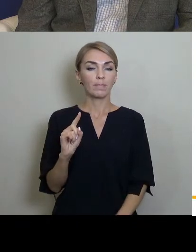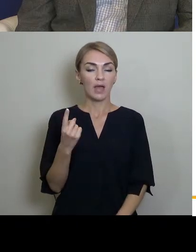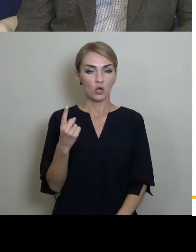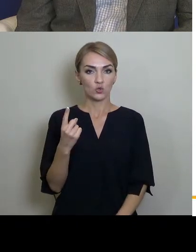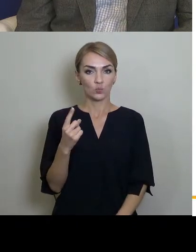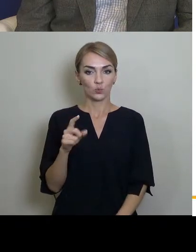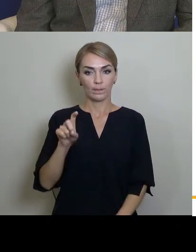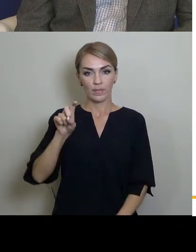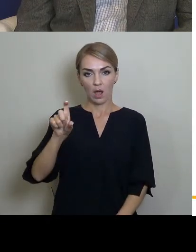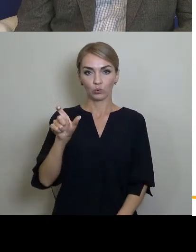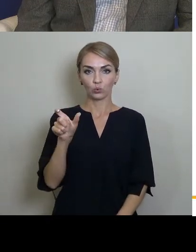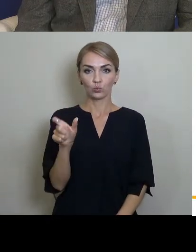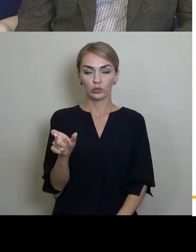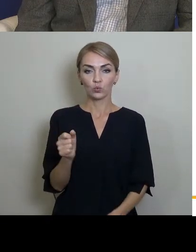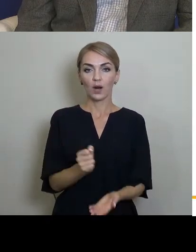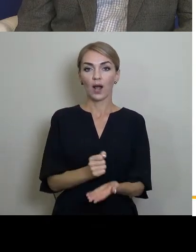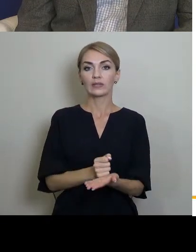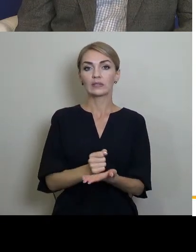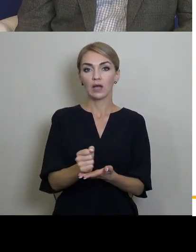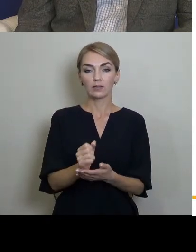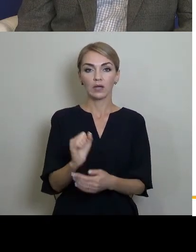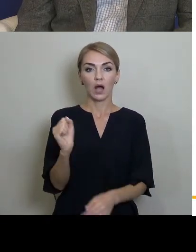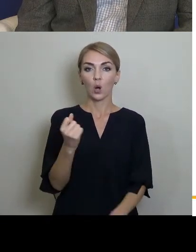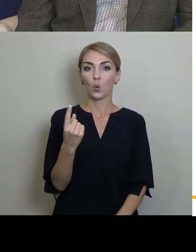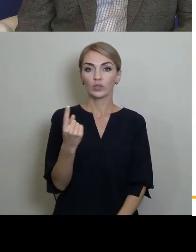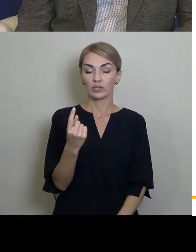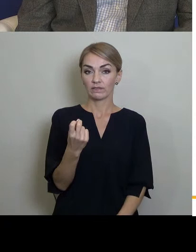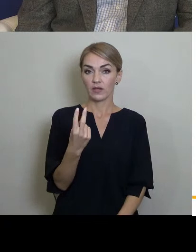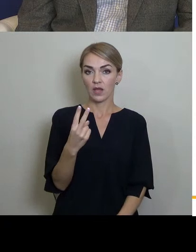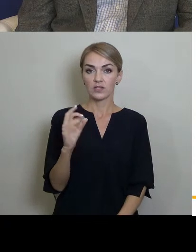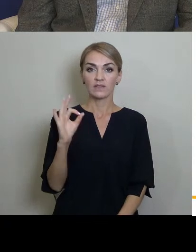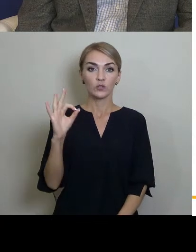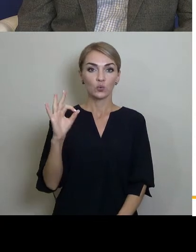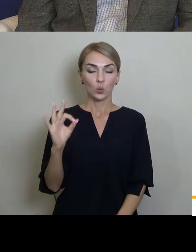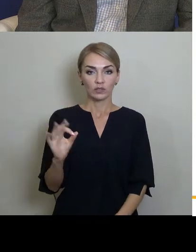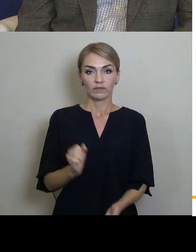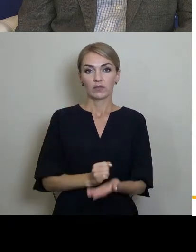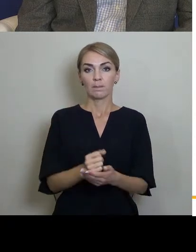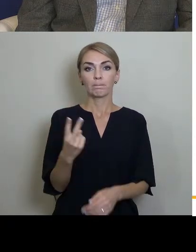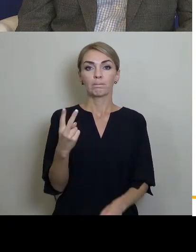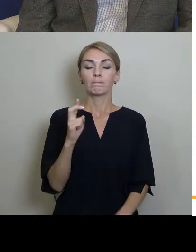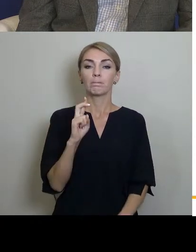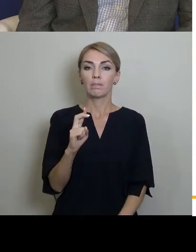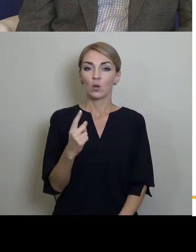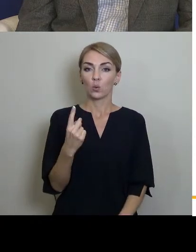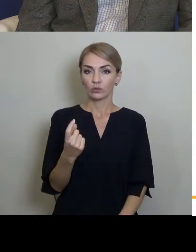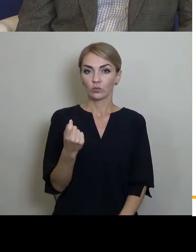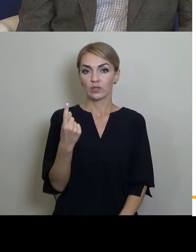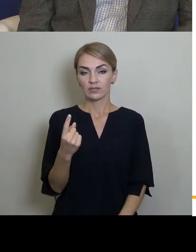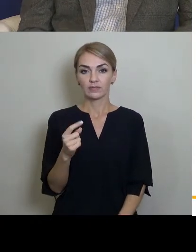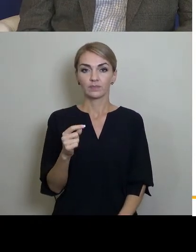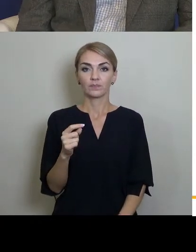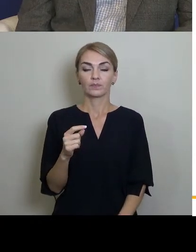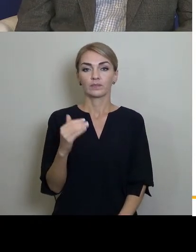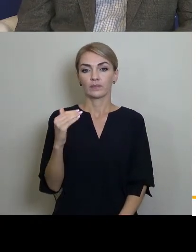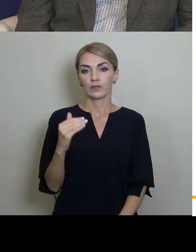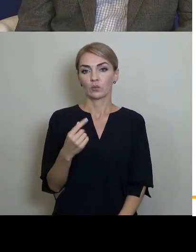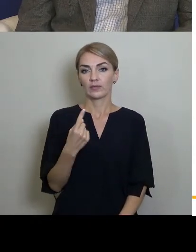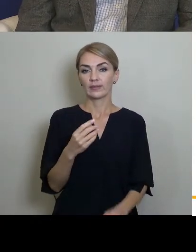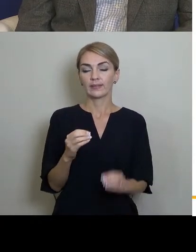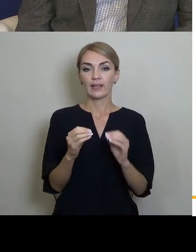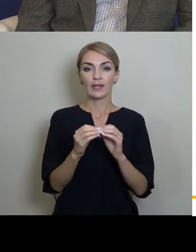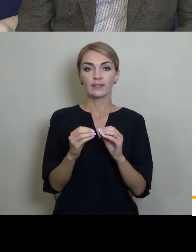to the following. In the first box, the candidate A1 has got 12%, B1 11%,